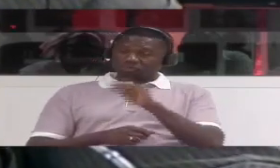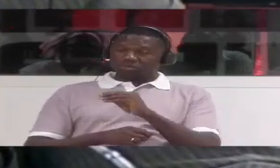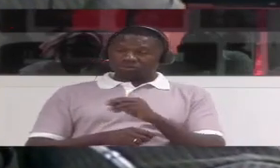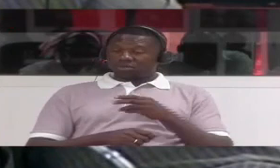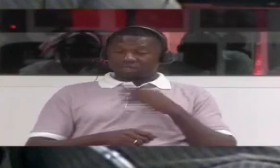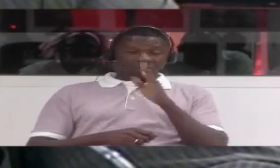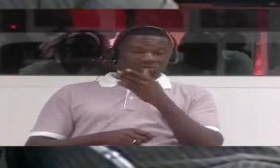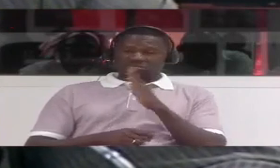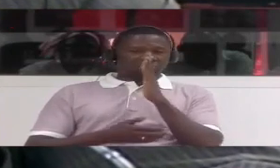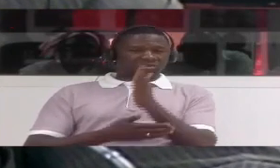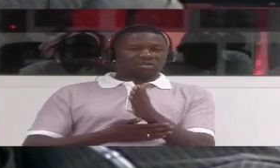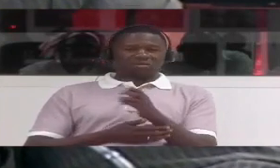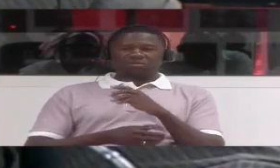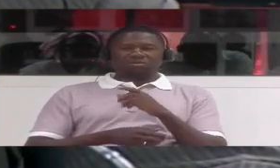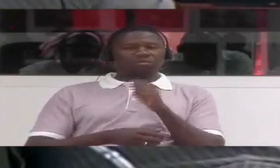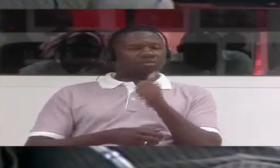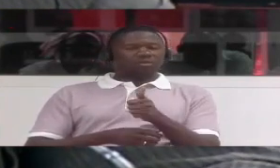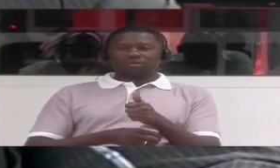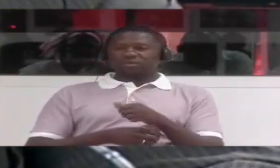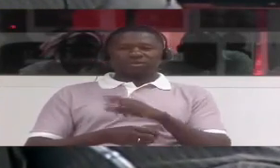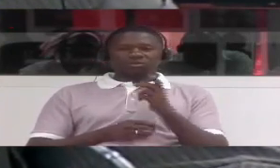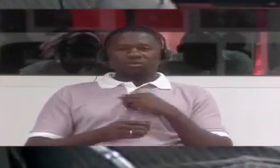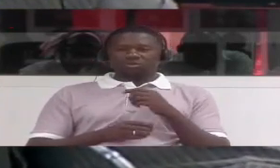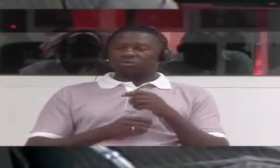competent to judge journalists. I knew everybody who's a